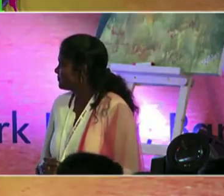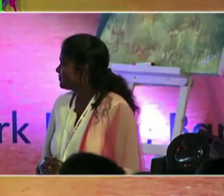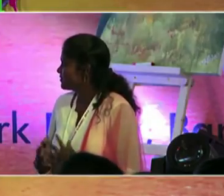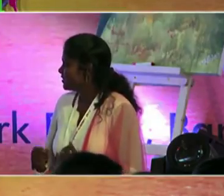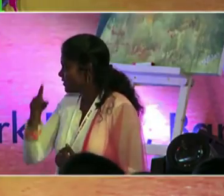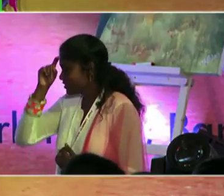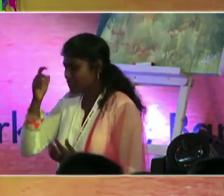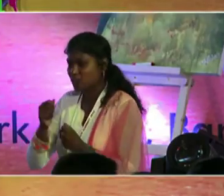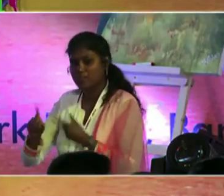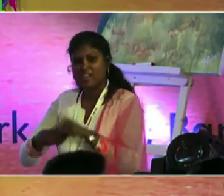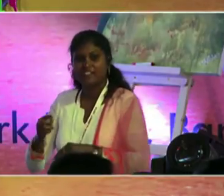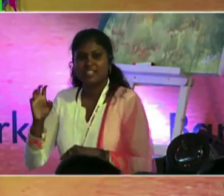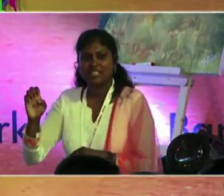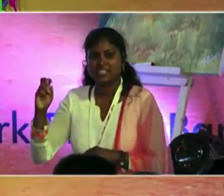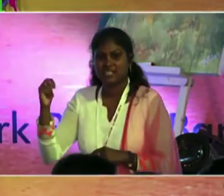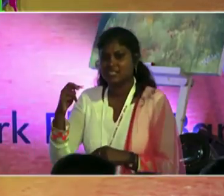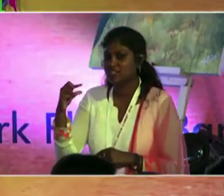an engineer today.